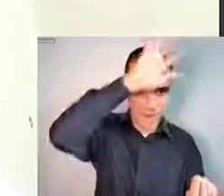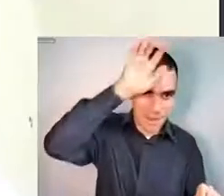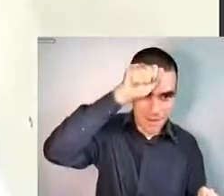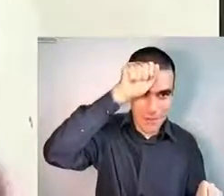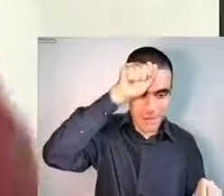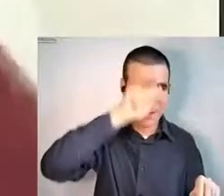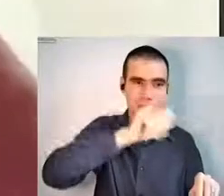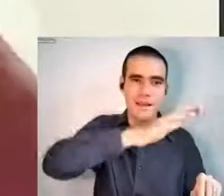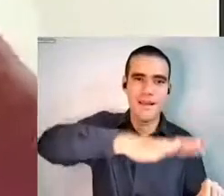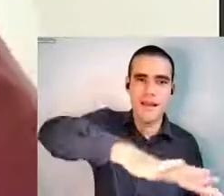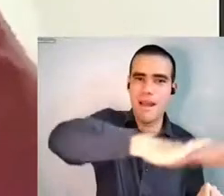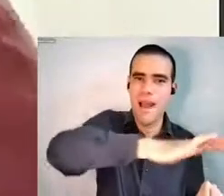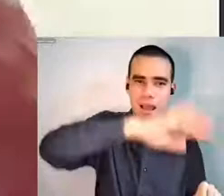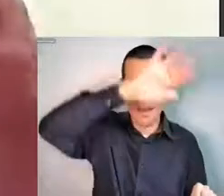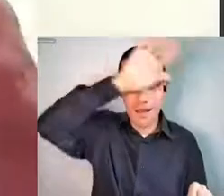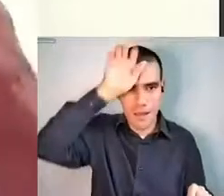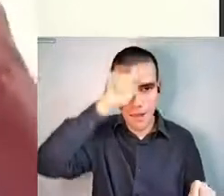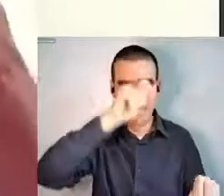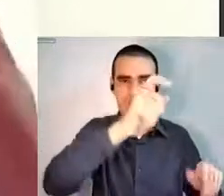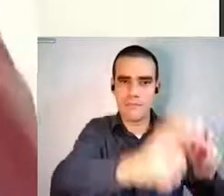not others.